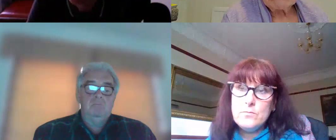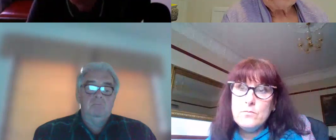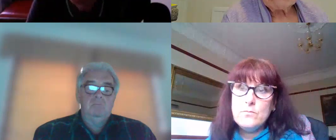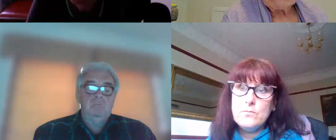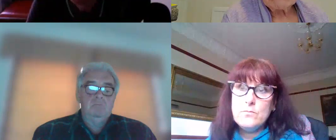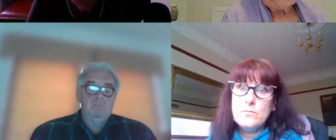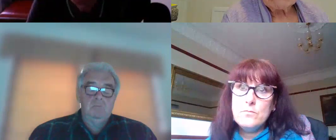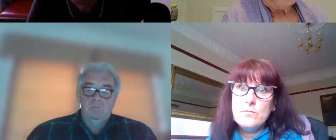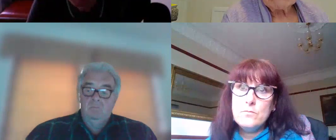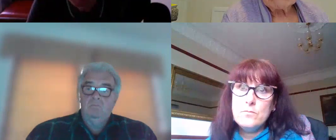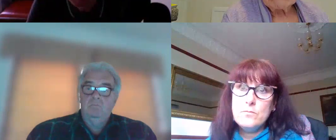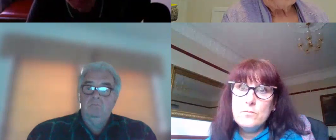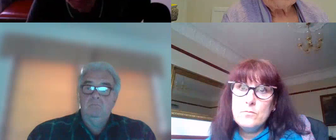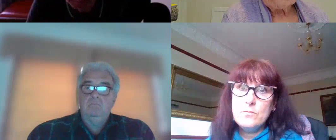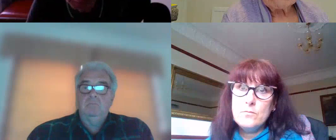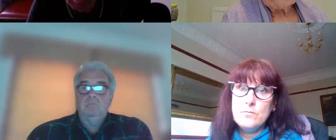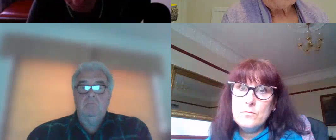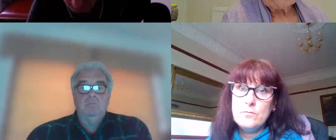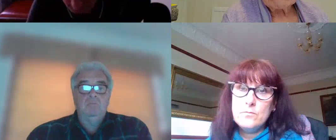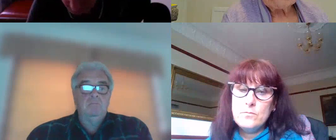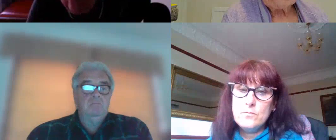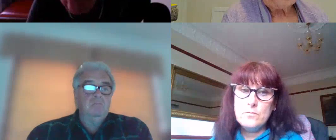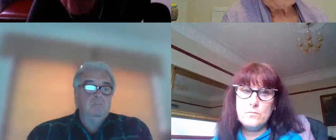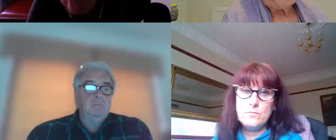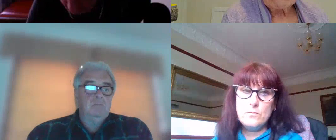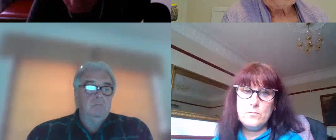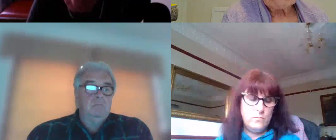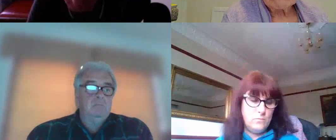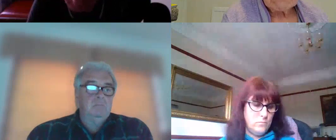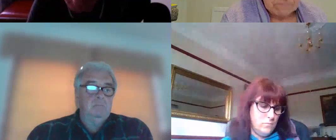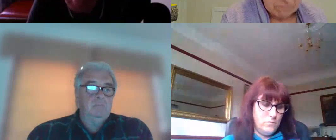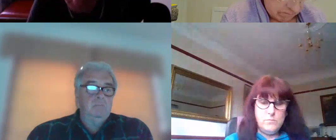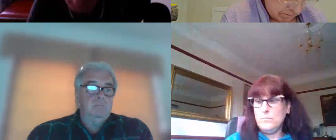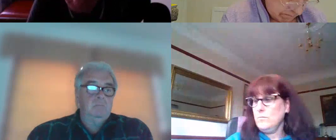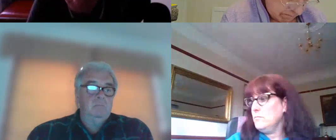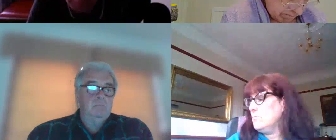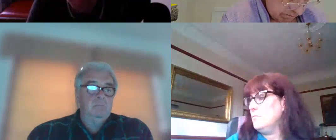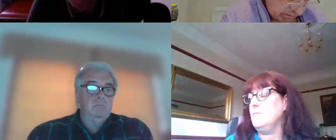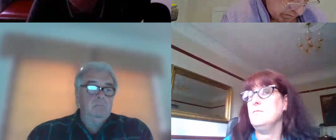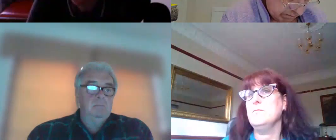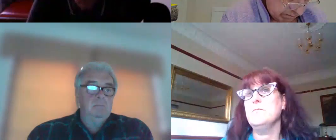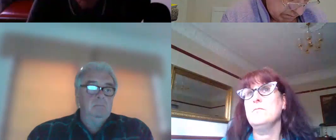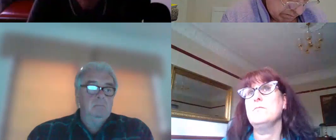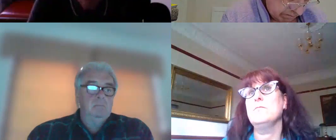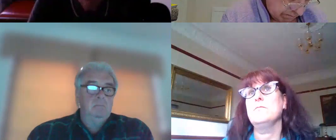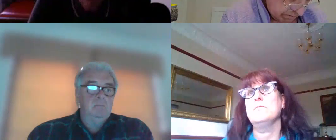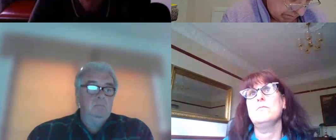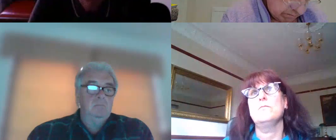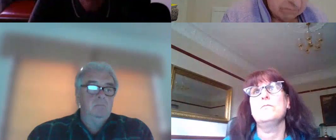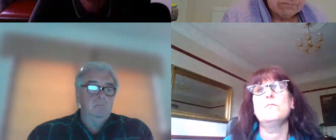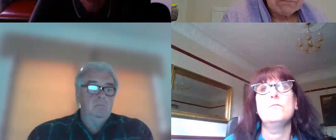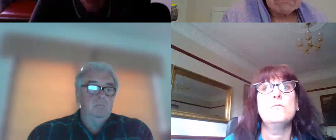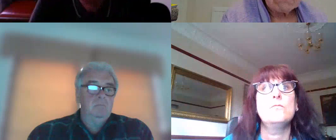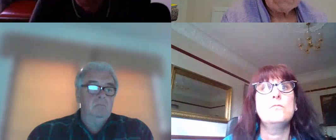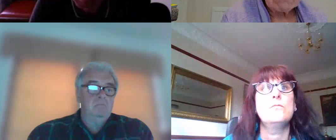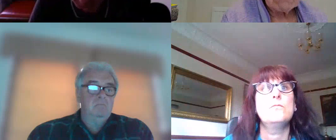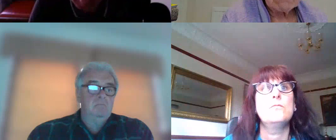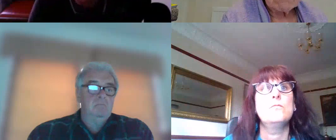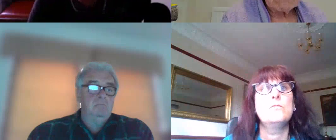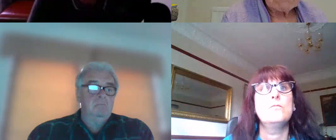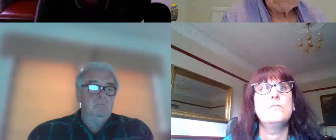possible at the end of this session. For the purposes of election expenses, the electorate figures are those as at Wednesday, the 23rd of